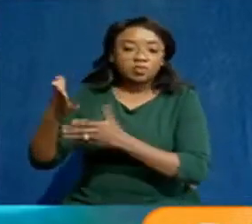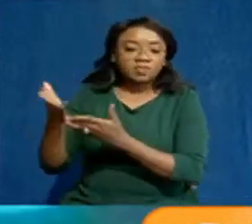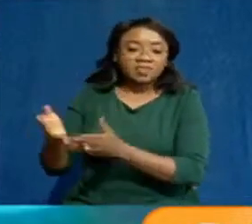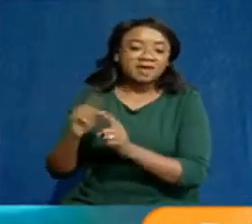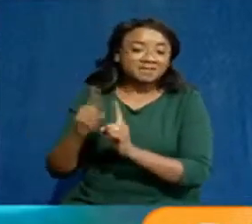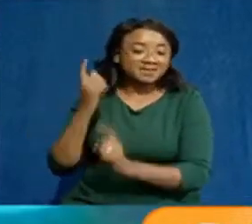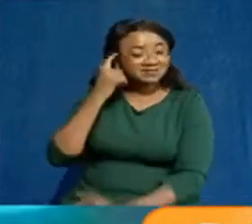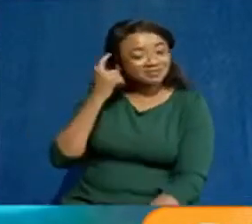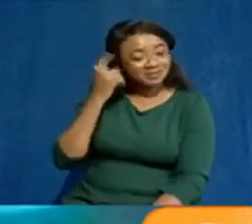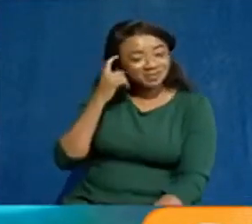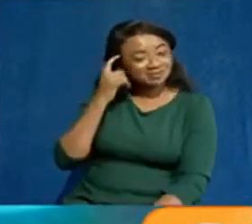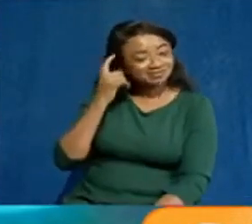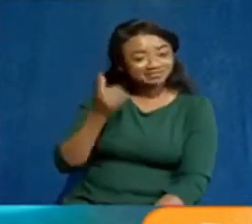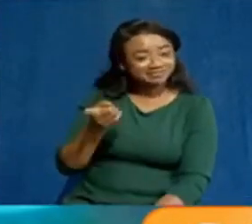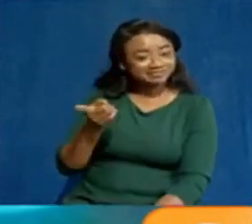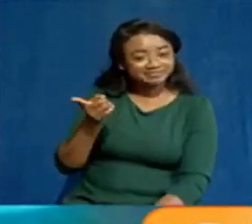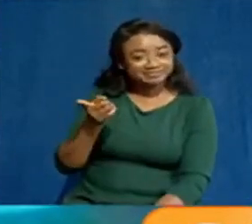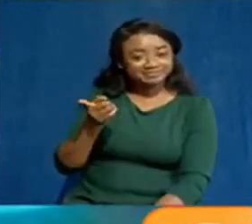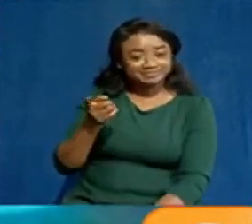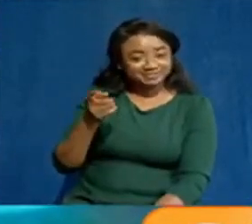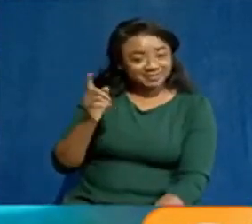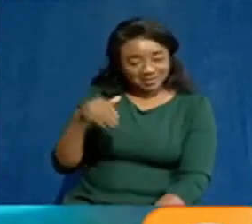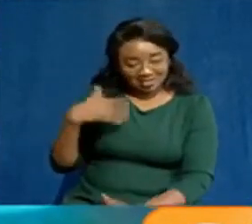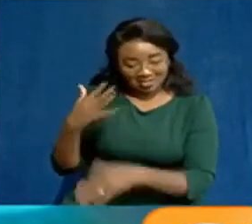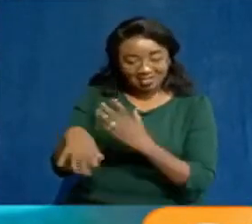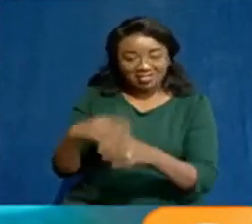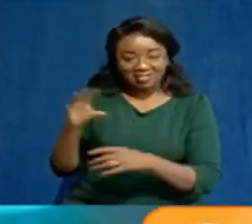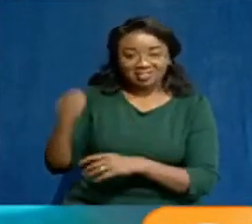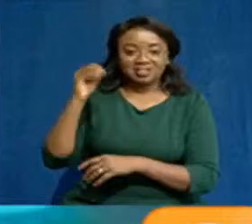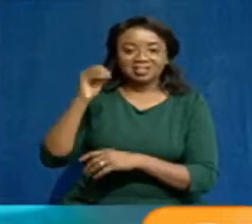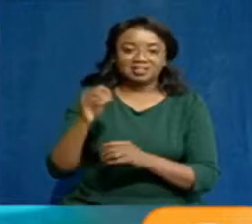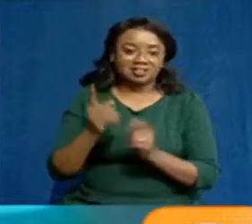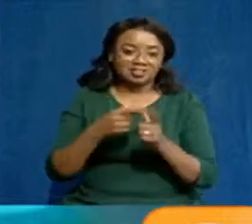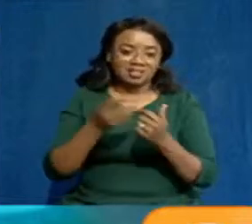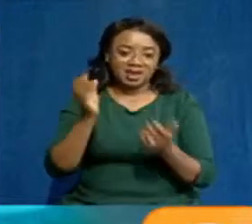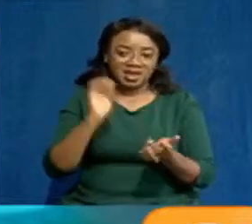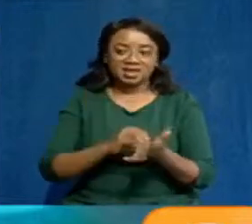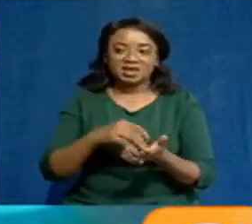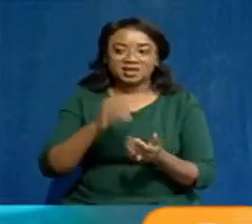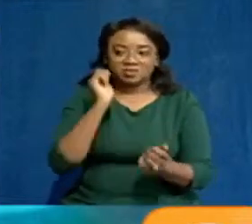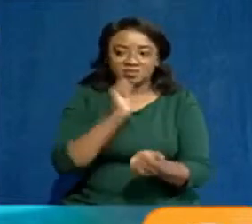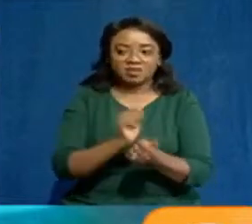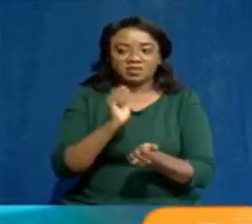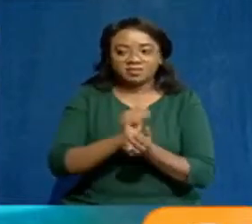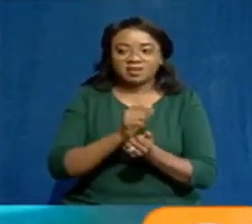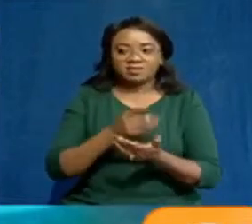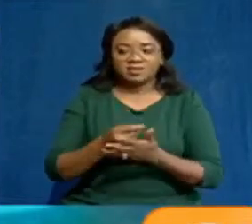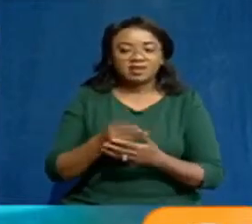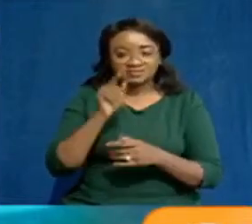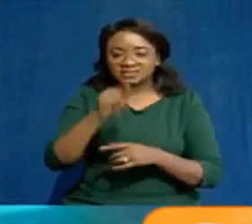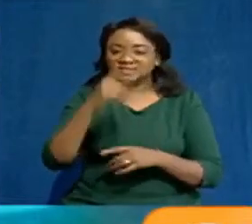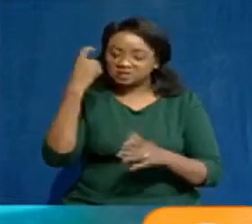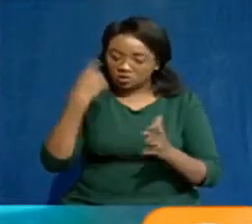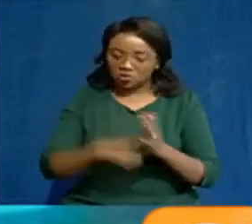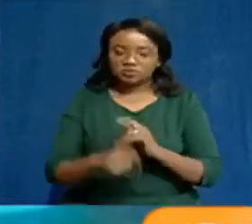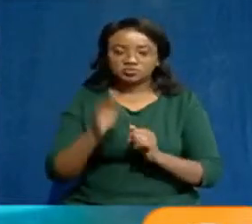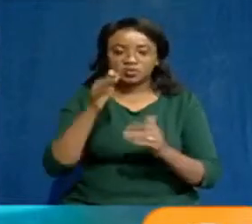So maybe they will pick your product again, and then you pay a second time and a third time. That cost will